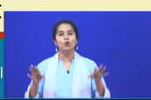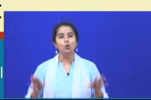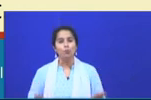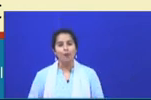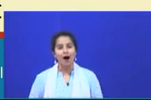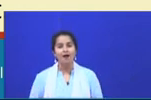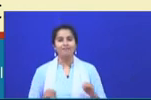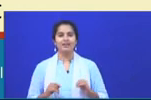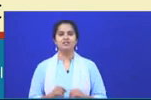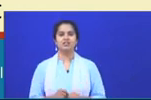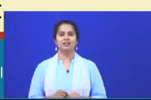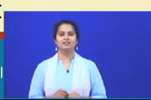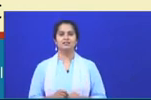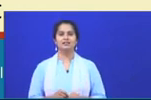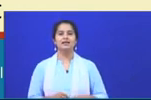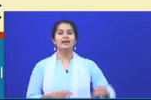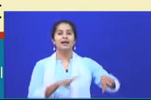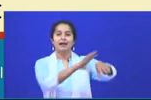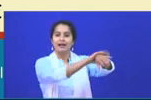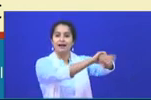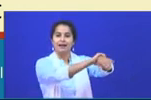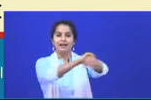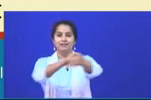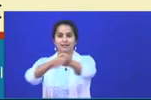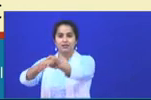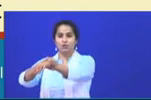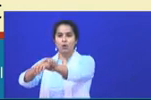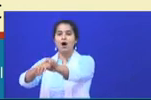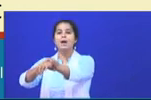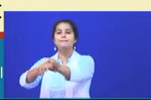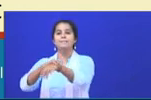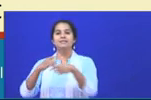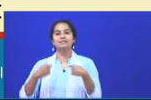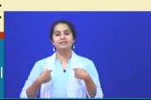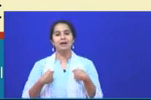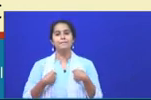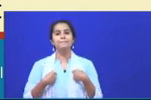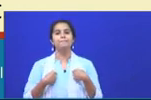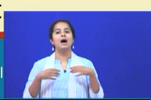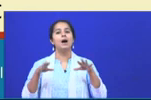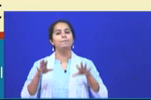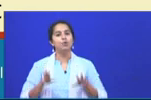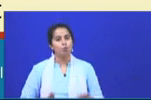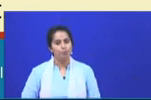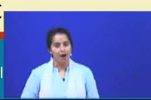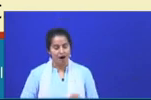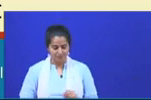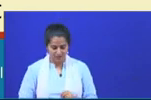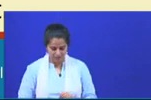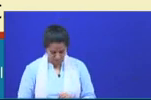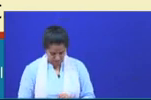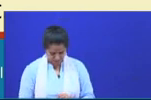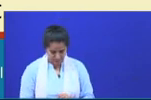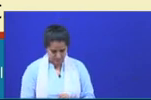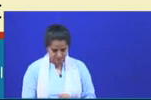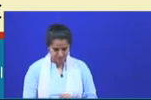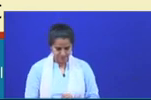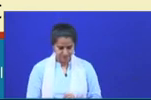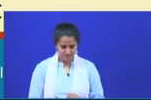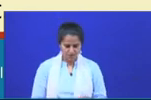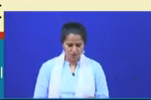mam upaveshayati. Kare dhritva mitram mam